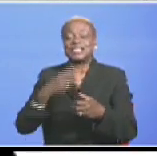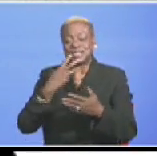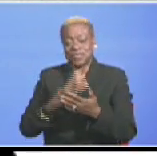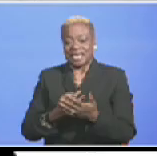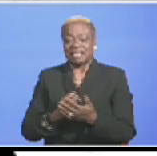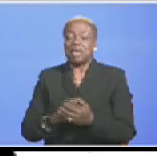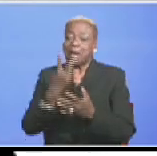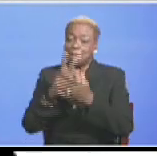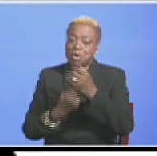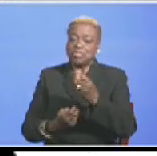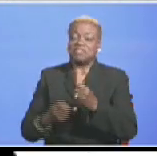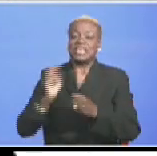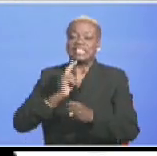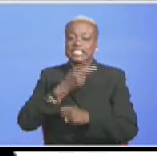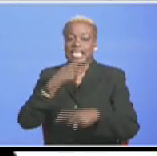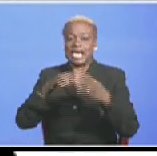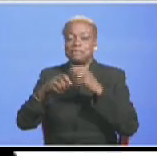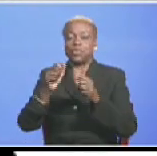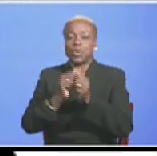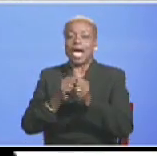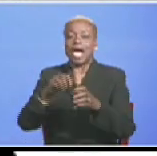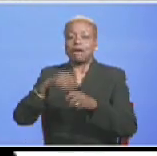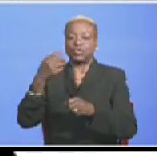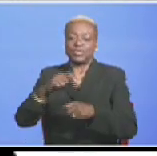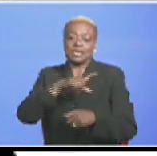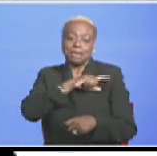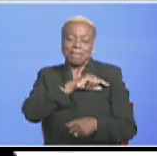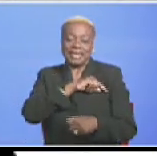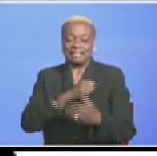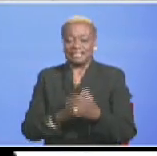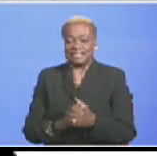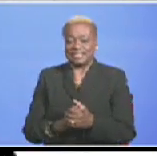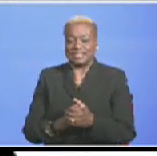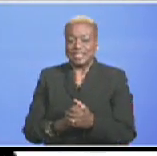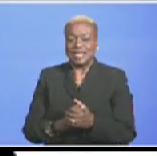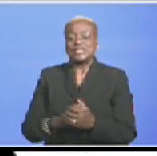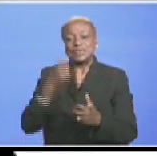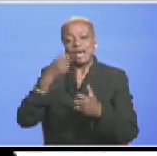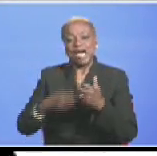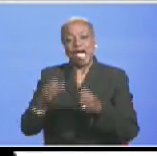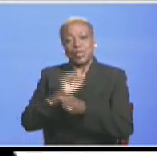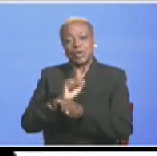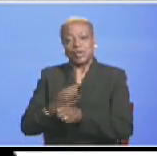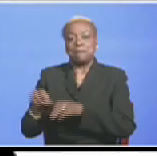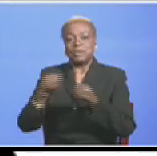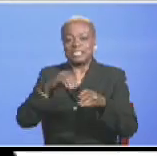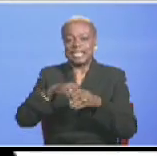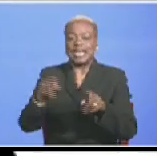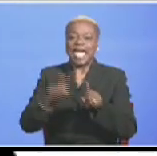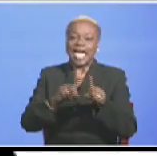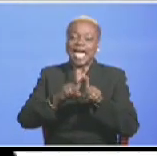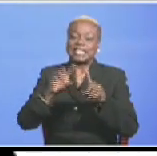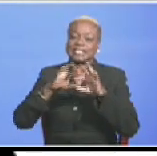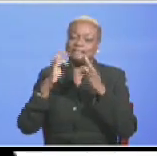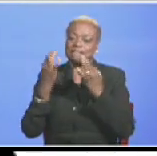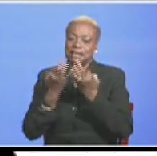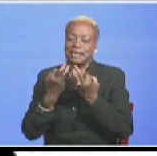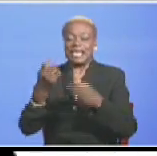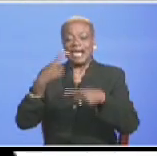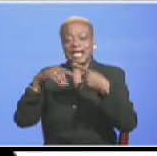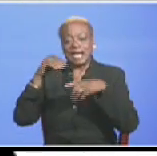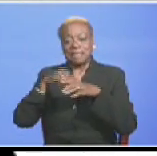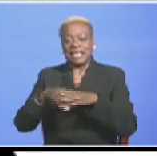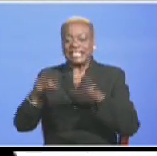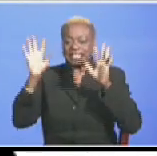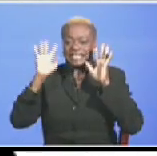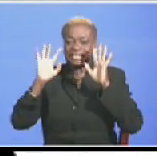amazing feeling. It's a blessing, and you know, it shows a lot of hard work that we put into as a family as well. And so, yeah, to be able to come home and for them to celebrate him as well, you know,